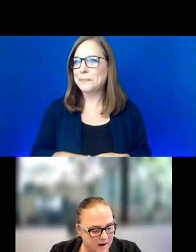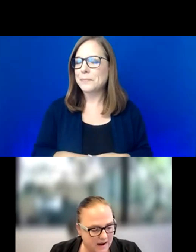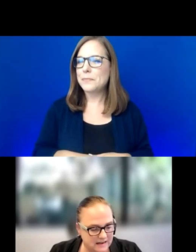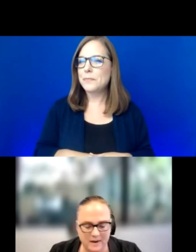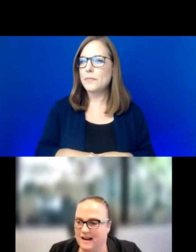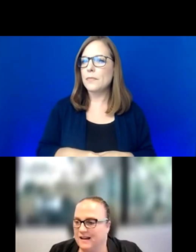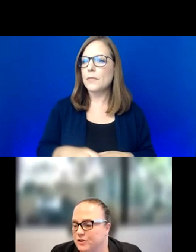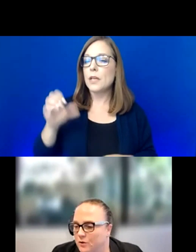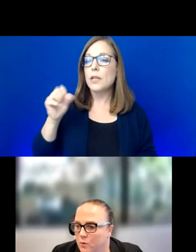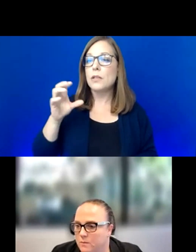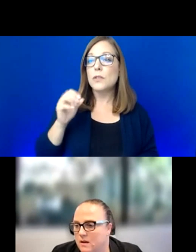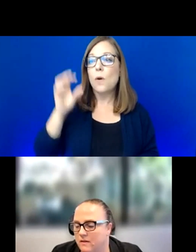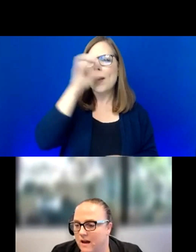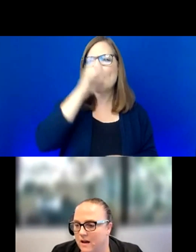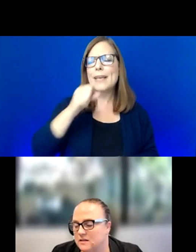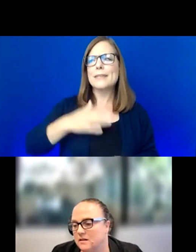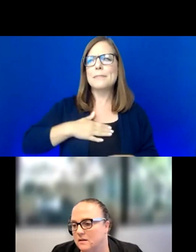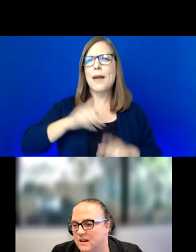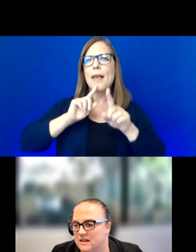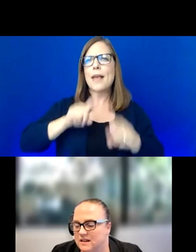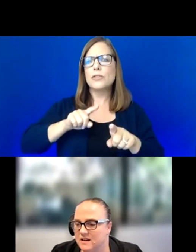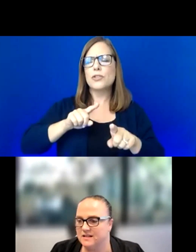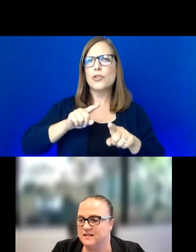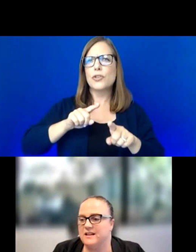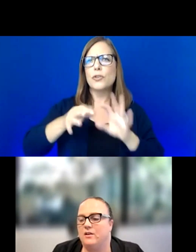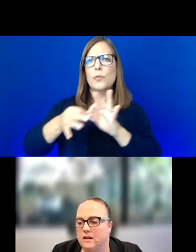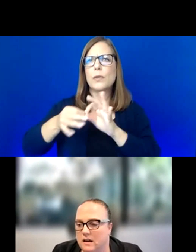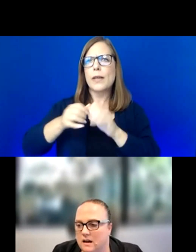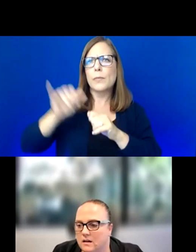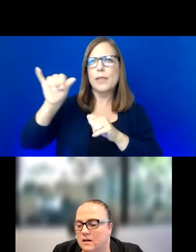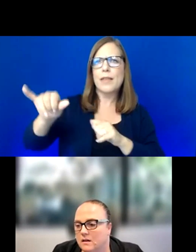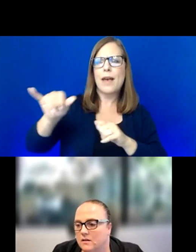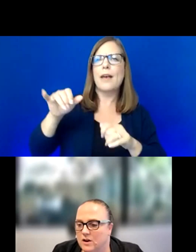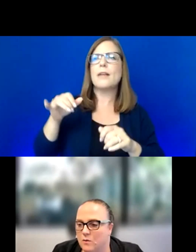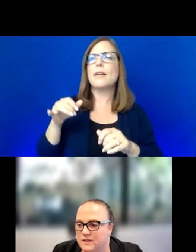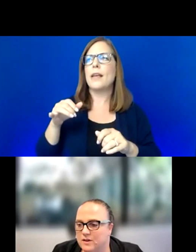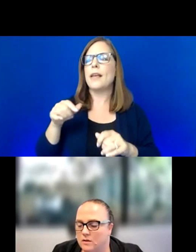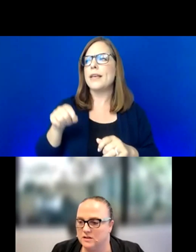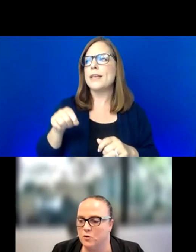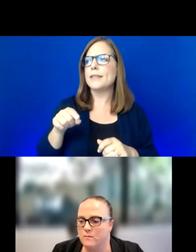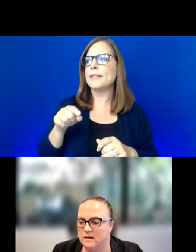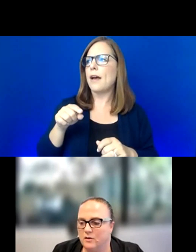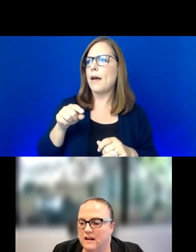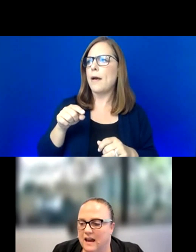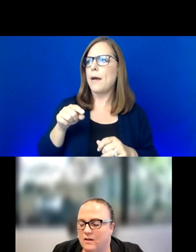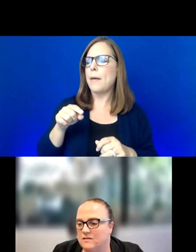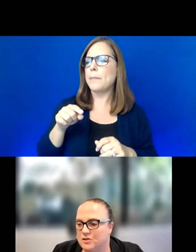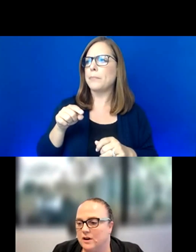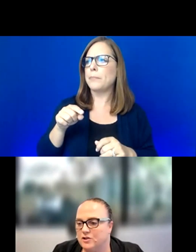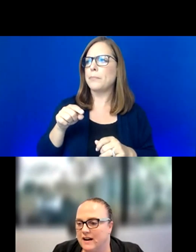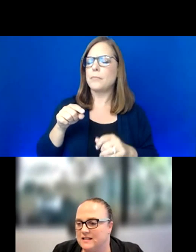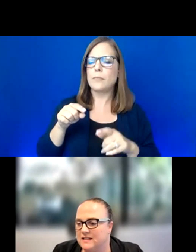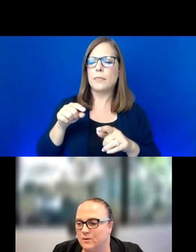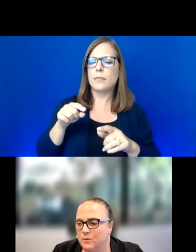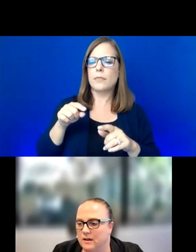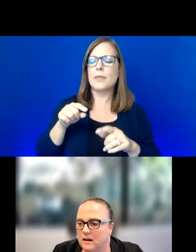So I guess my answer would be that it doesn't necessarily, result, movement under the county